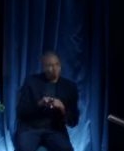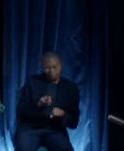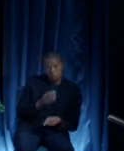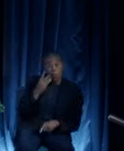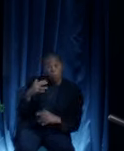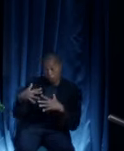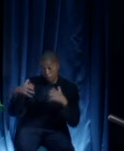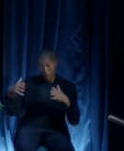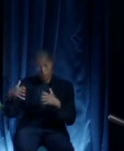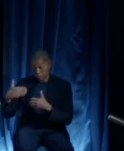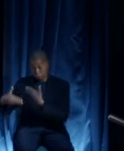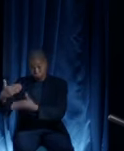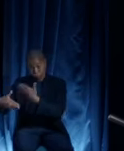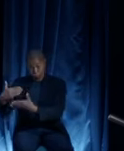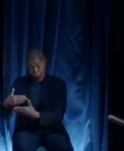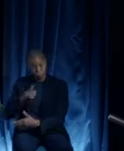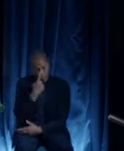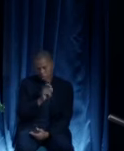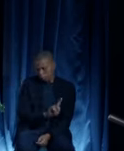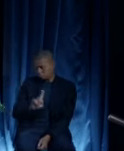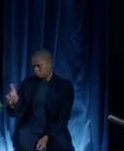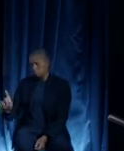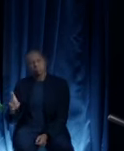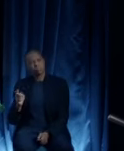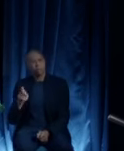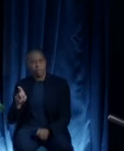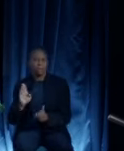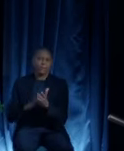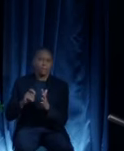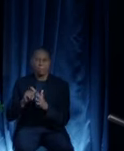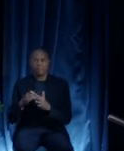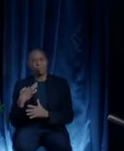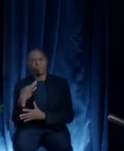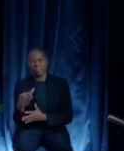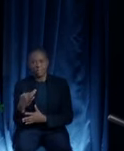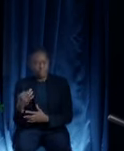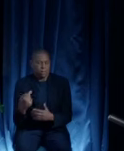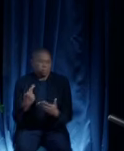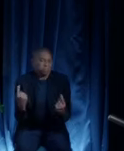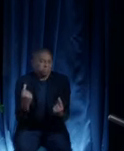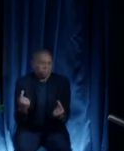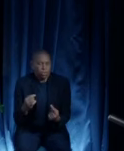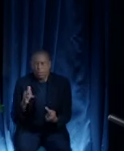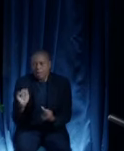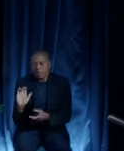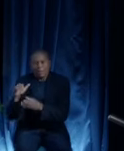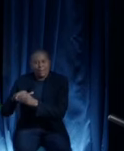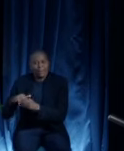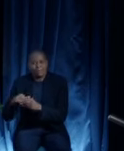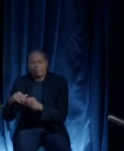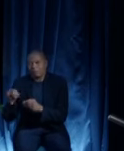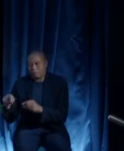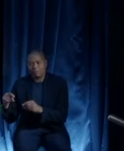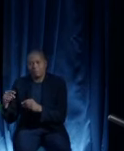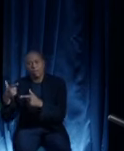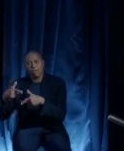is a parliament sitting, are the MP for so and so, or if they're a member of the House of Lords. But they are distinct.